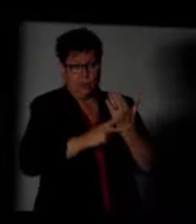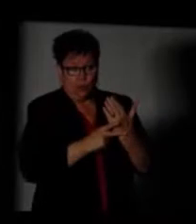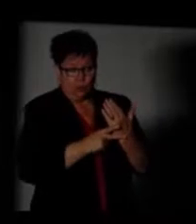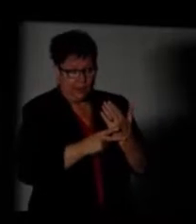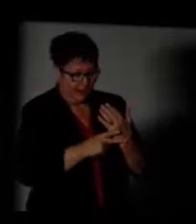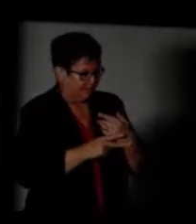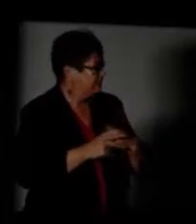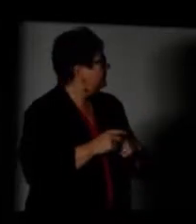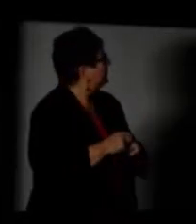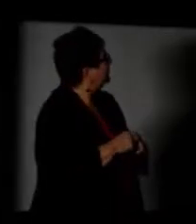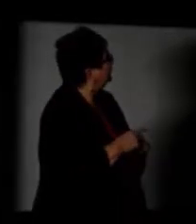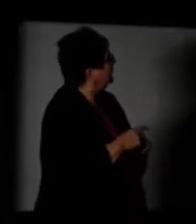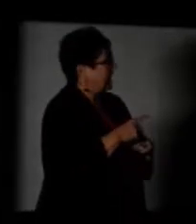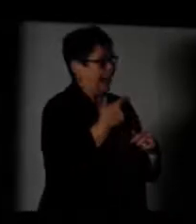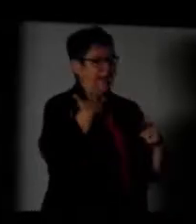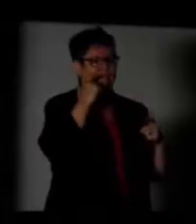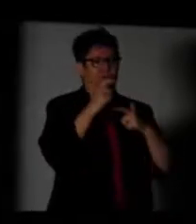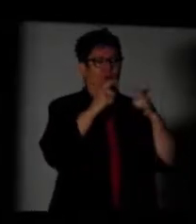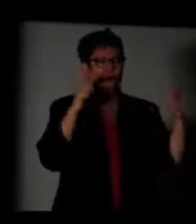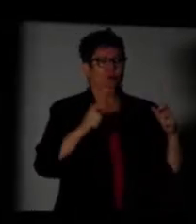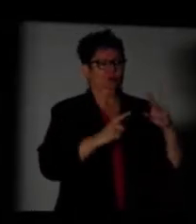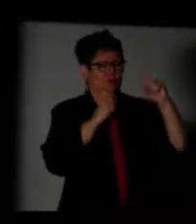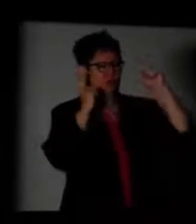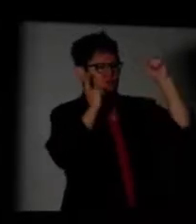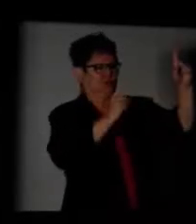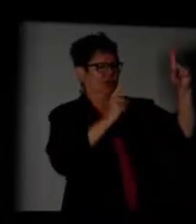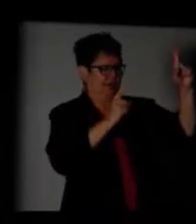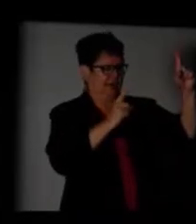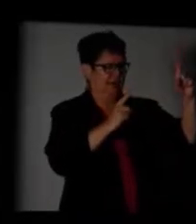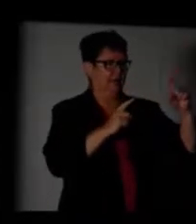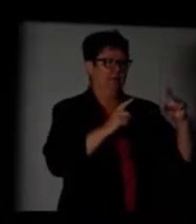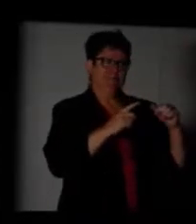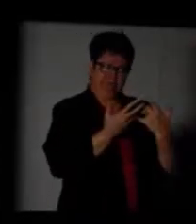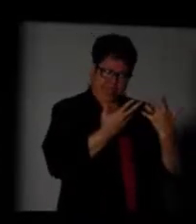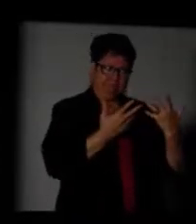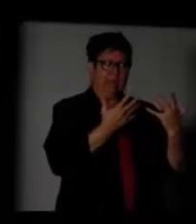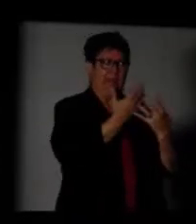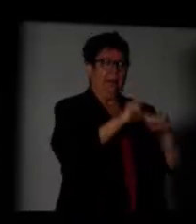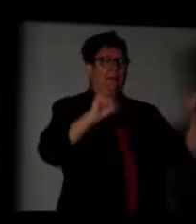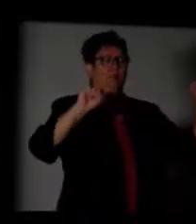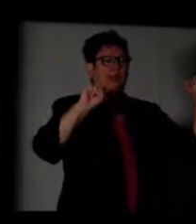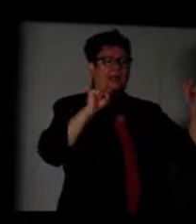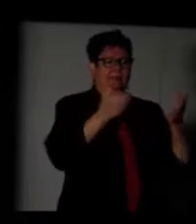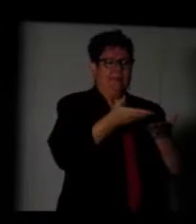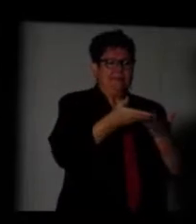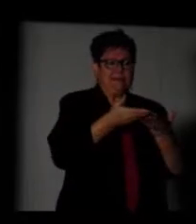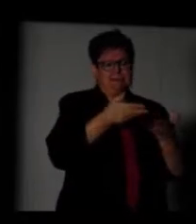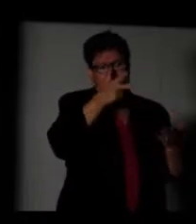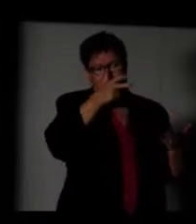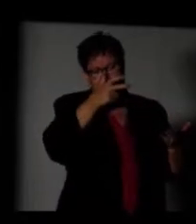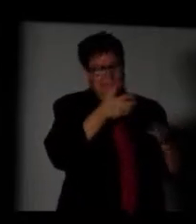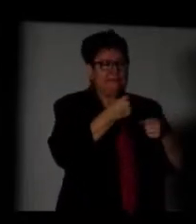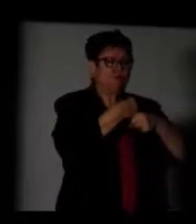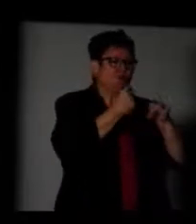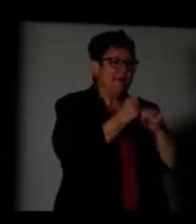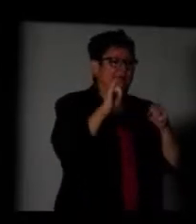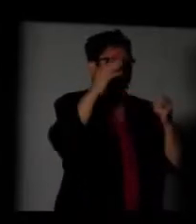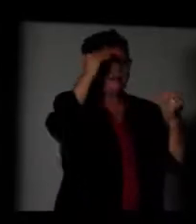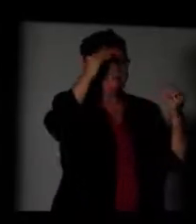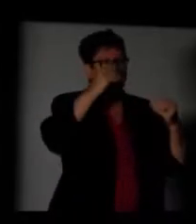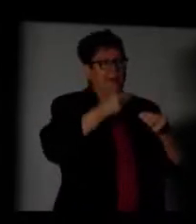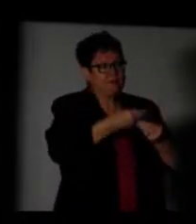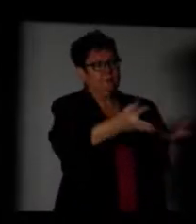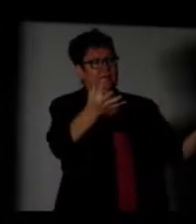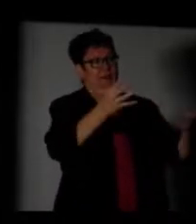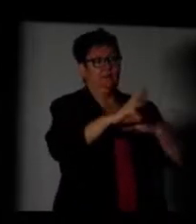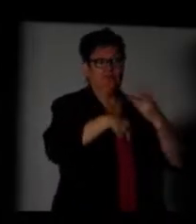big, hairy, audacious target to liberate these specimens, to make this information available to the world, to organize